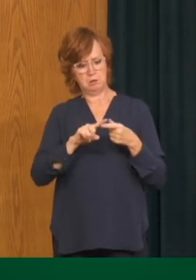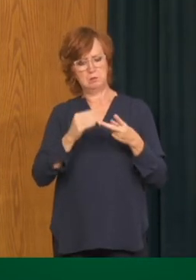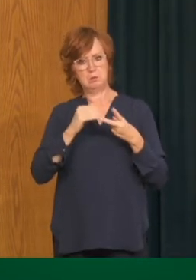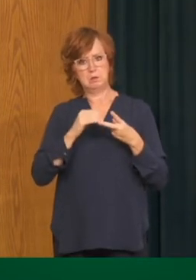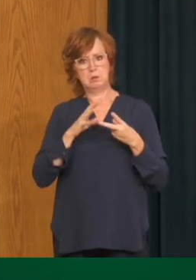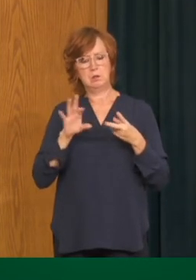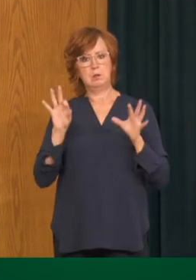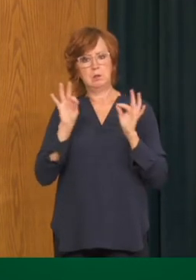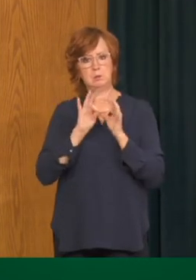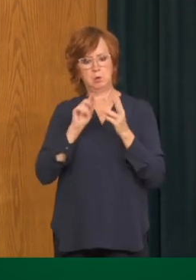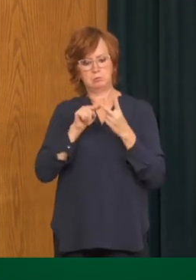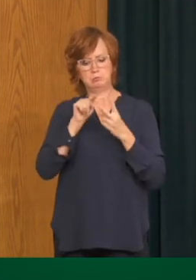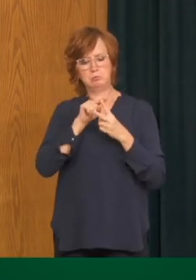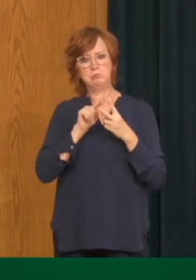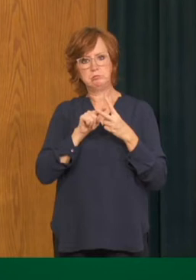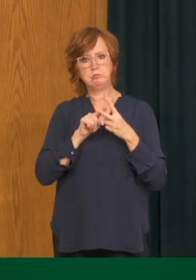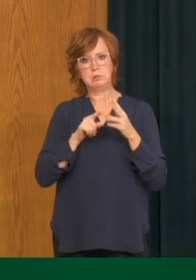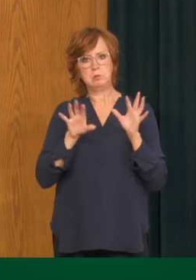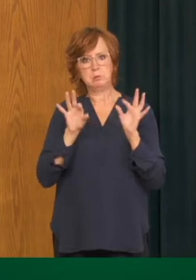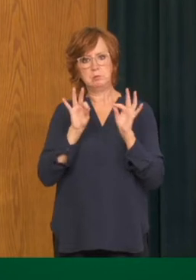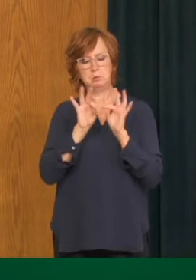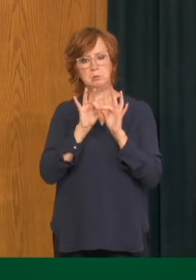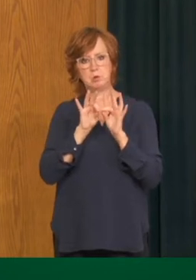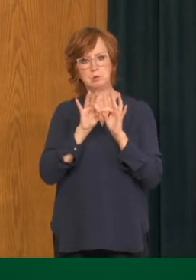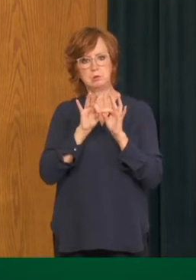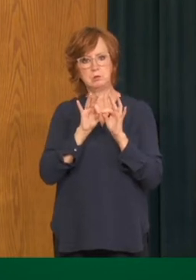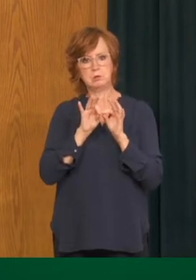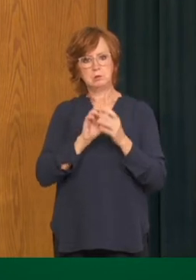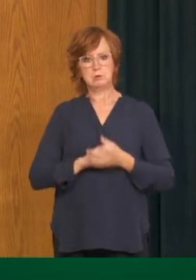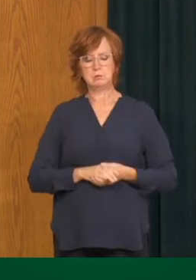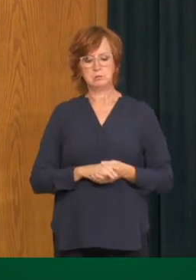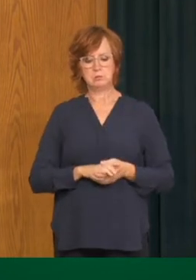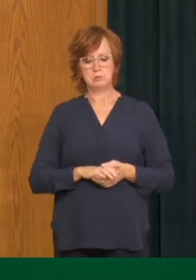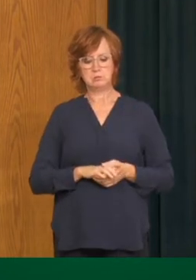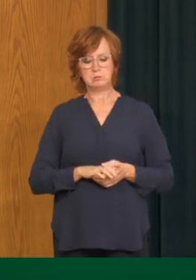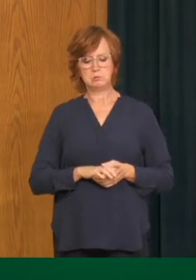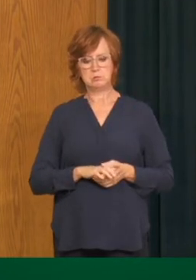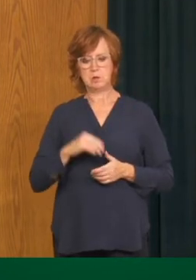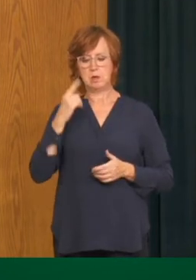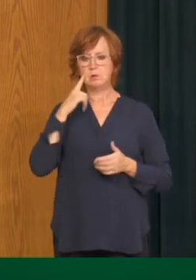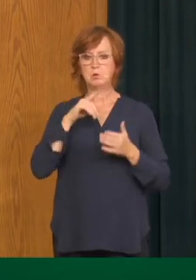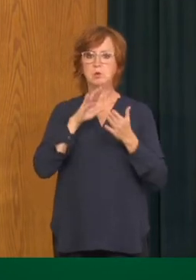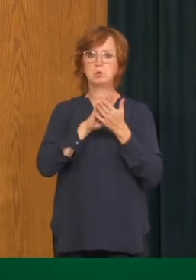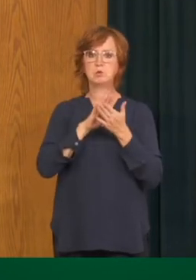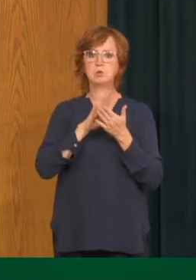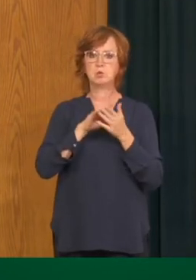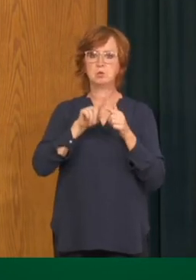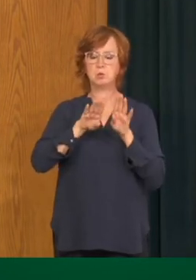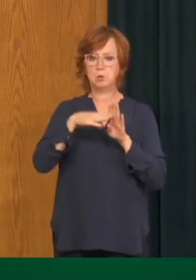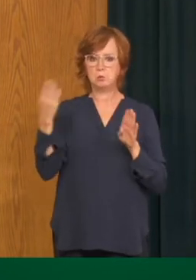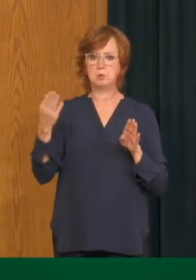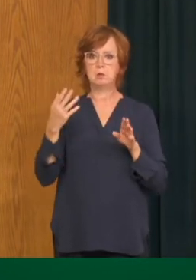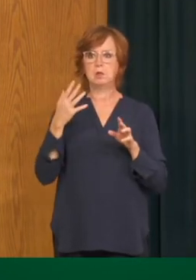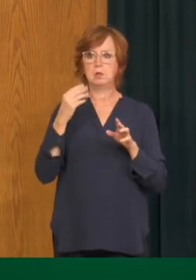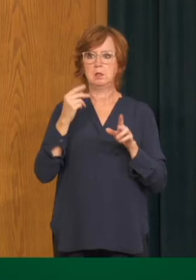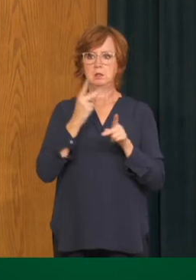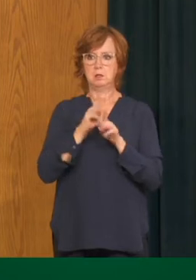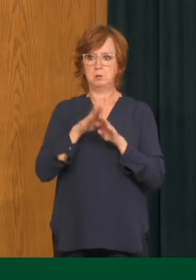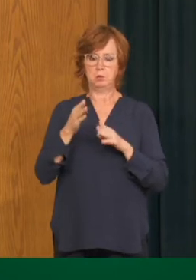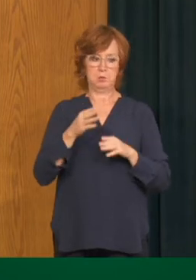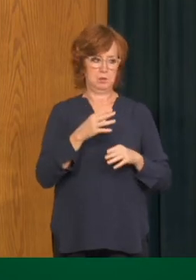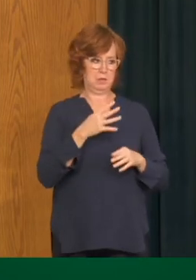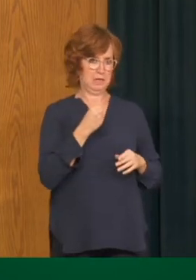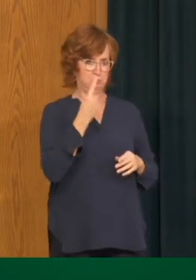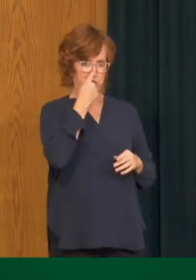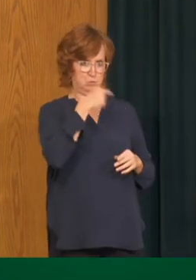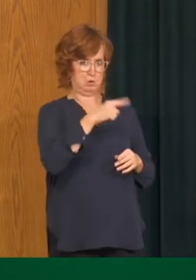equally important for school reopening and staying for them to stay open. I would just add to